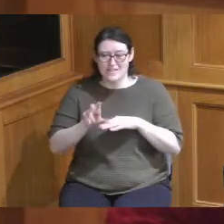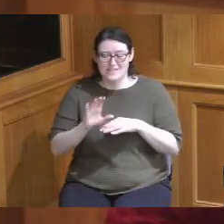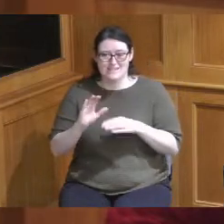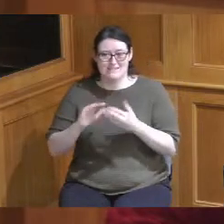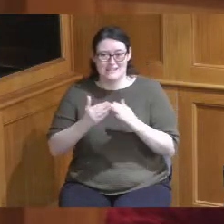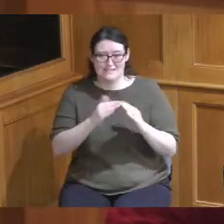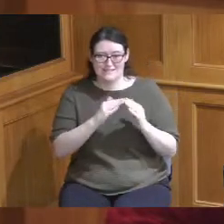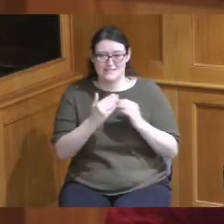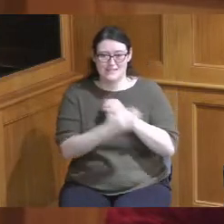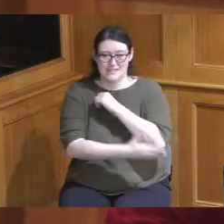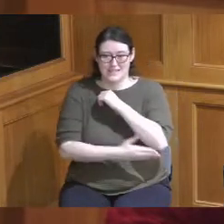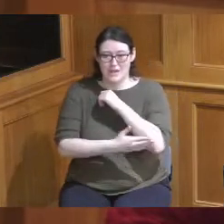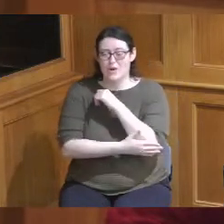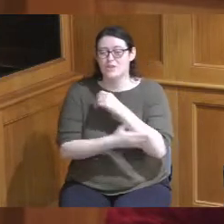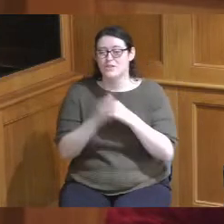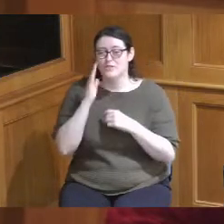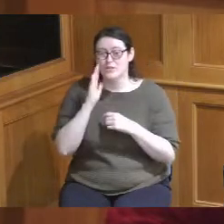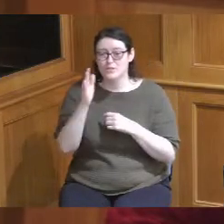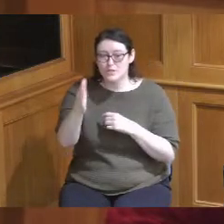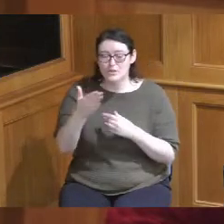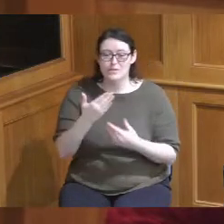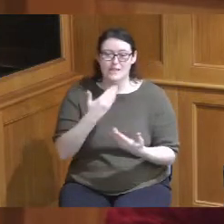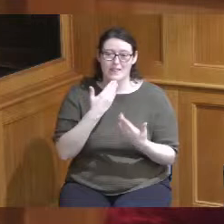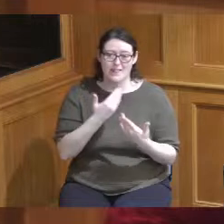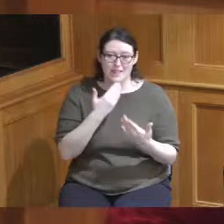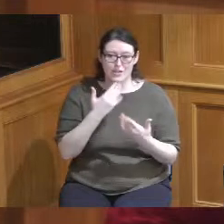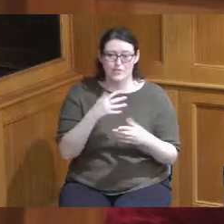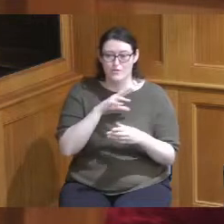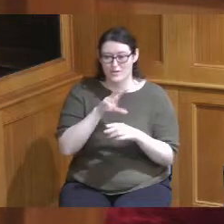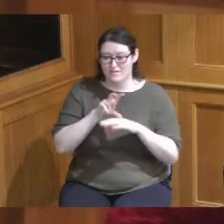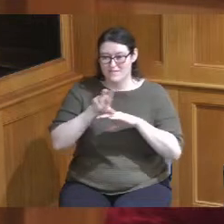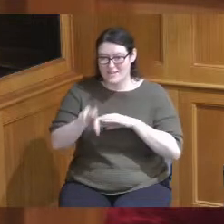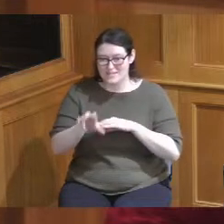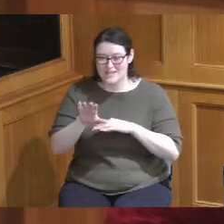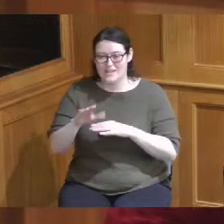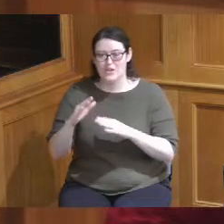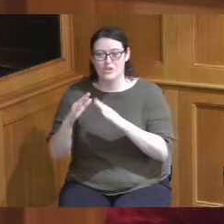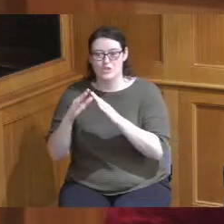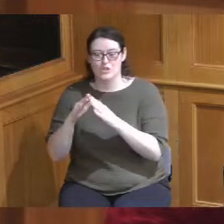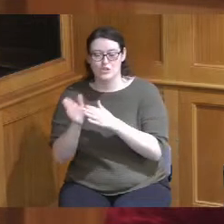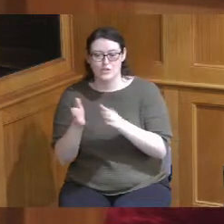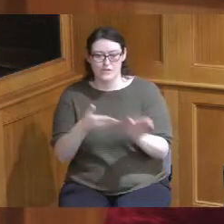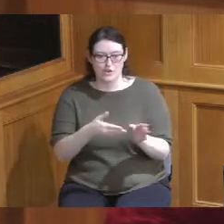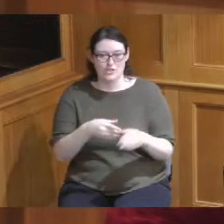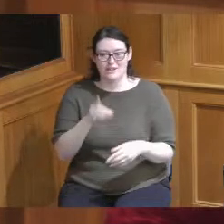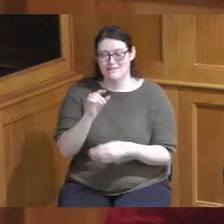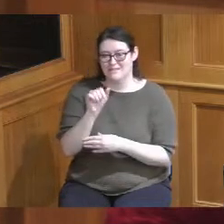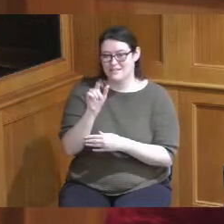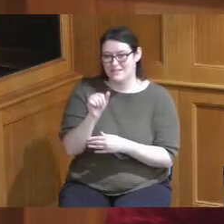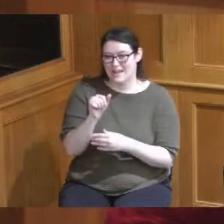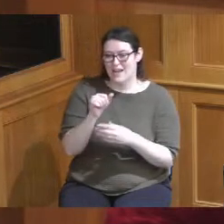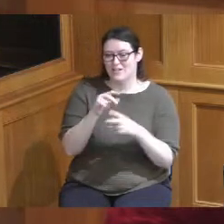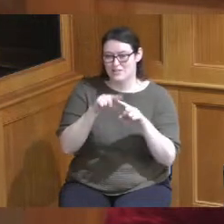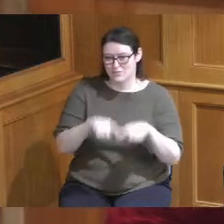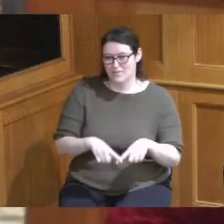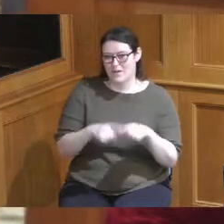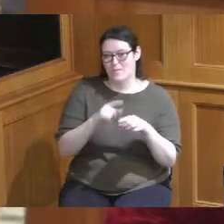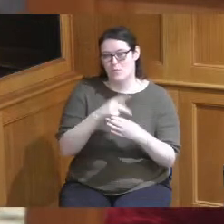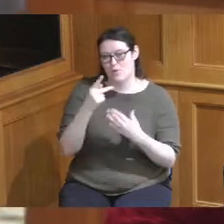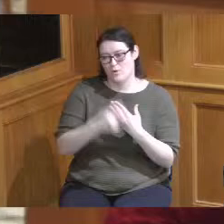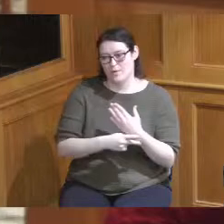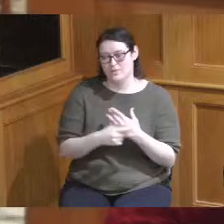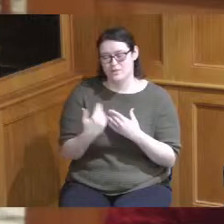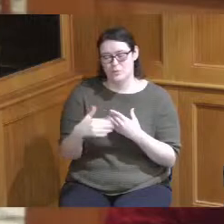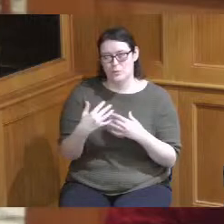to allocate funding to expand their efforts, especially their shelter diversion and data-driven prevention programs. These initiatives are critical for